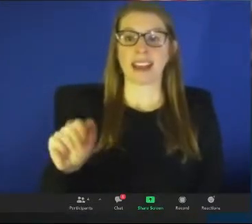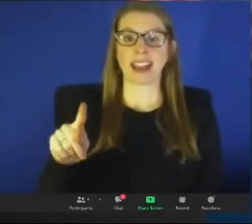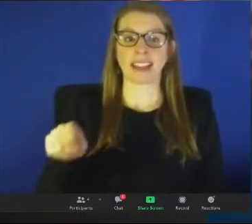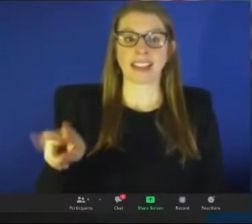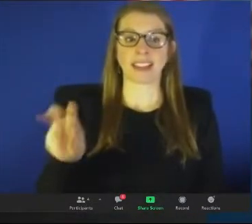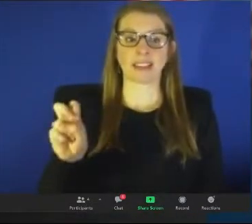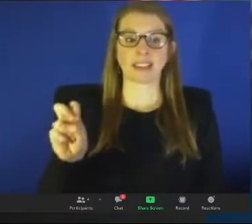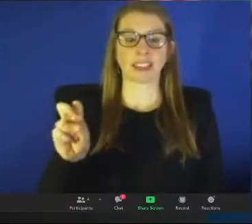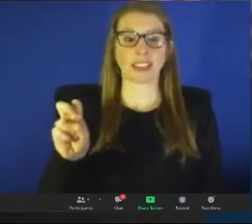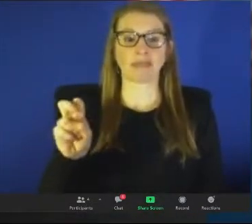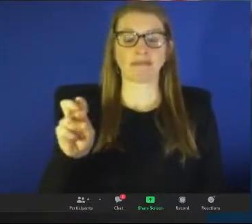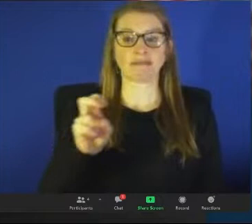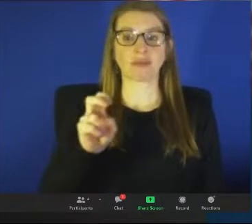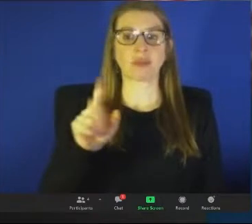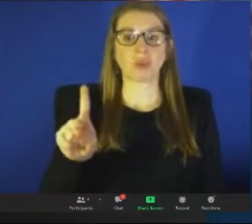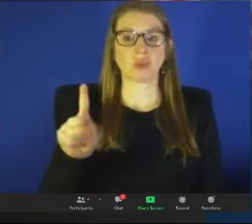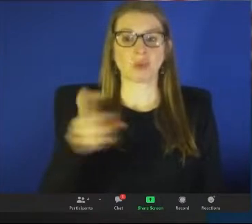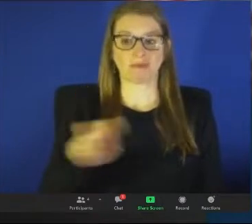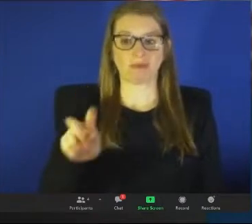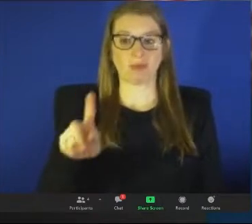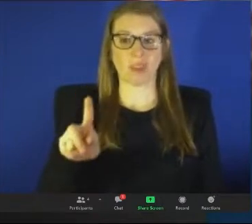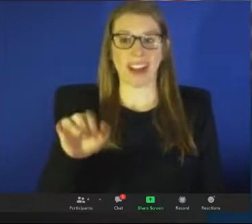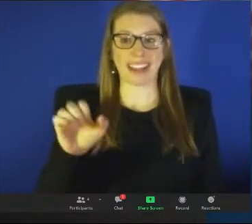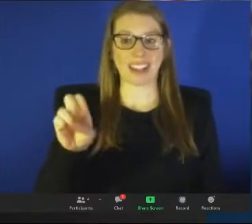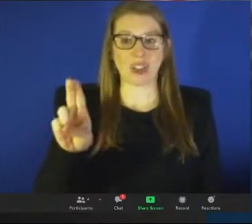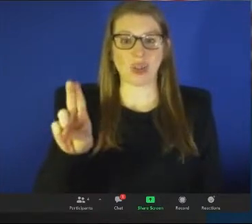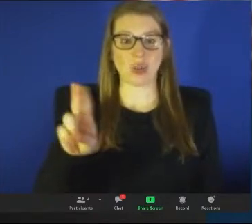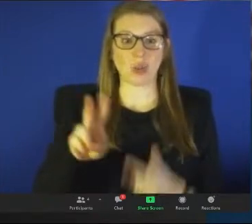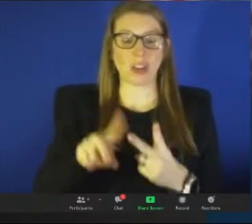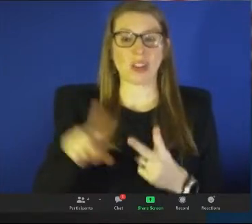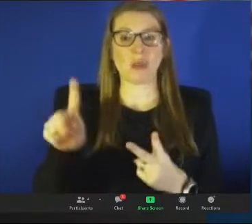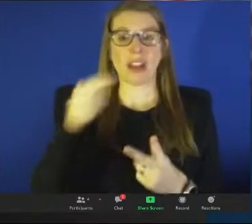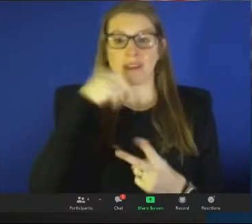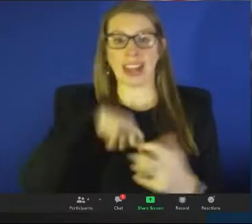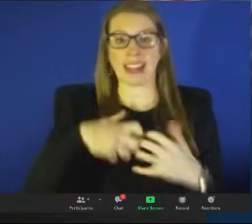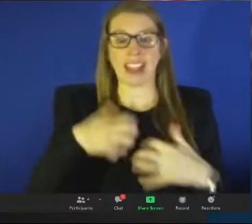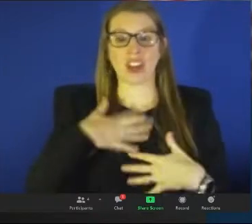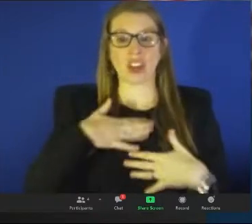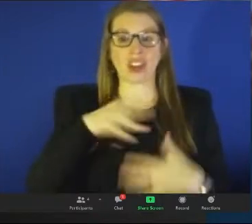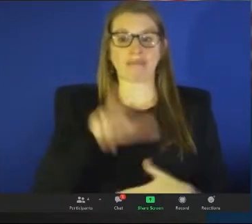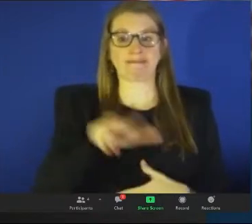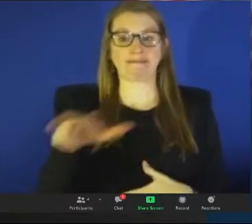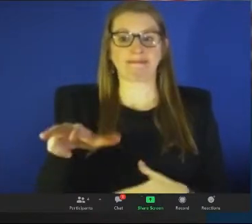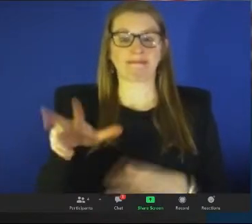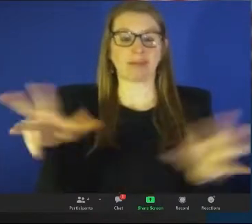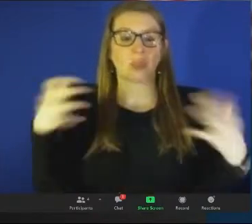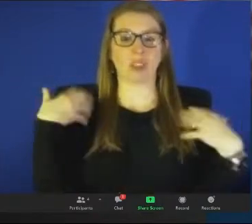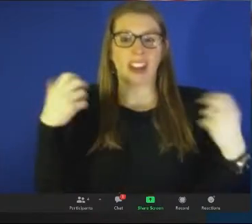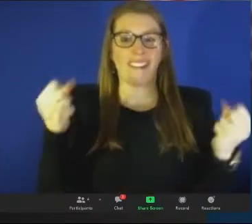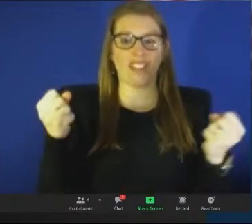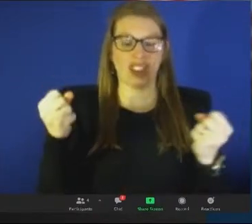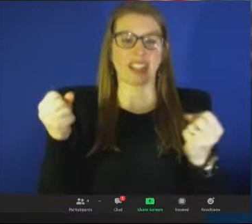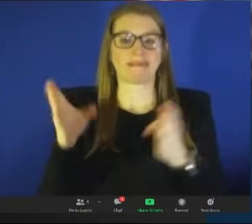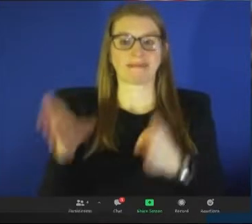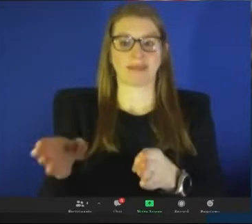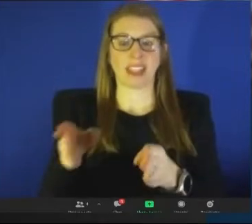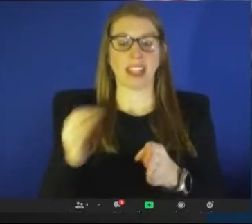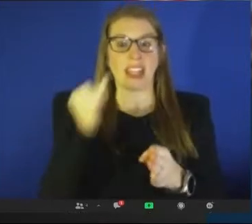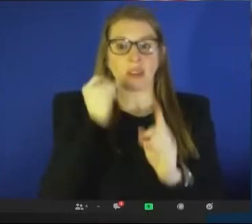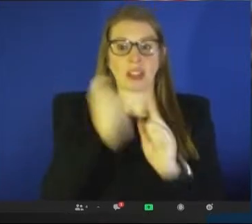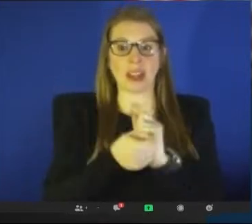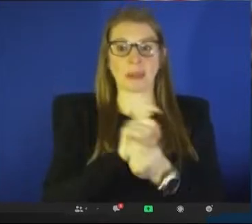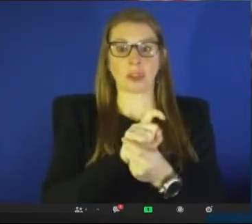on the ventilator, and 33 in that recovery period. And again, just so that you know, if our numbers change drastically in the